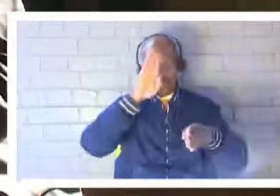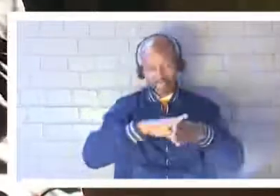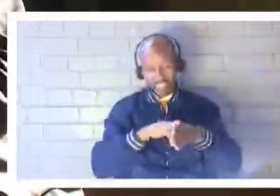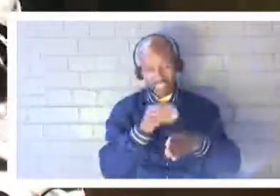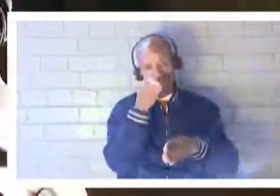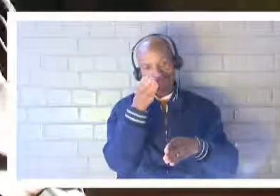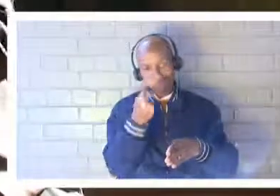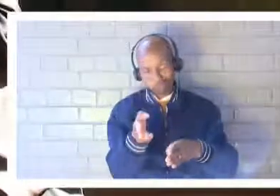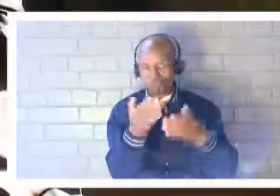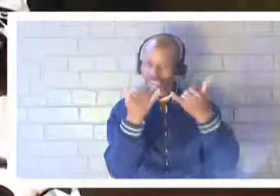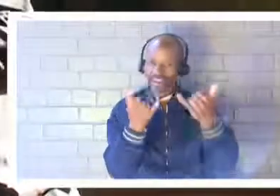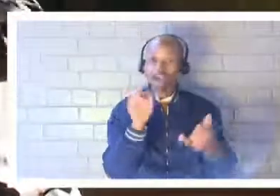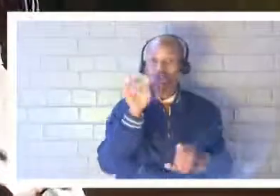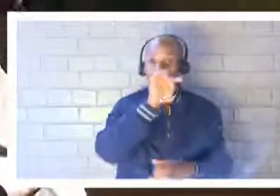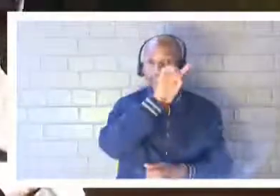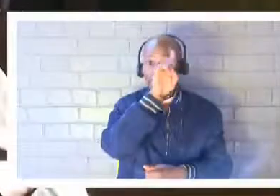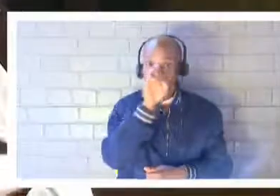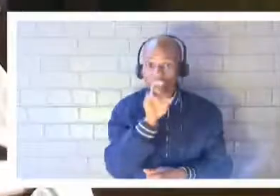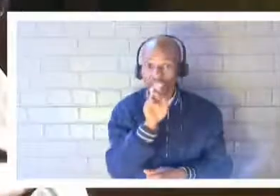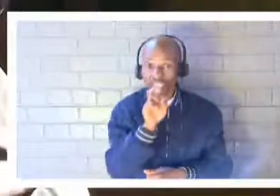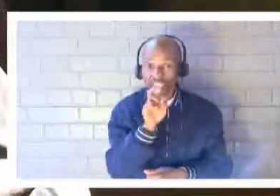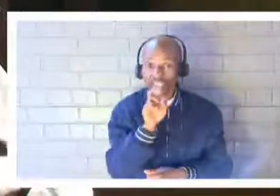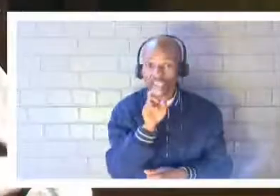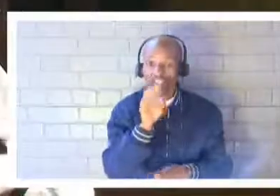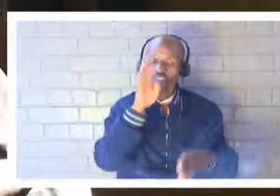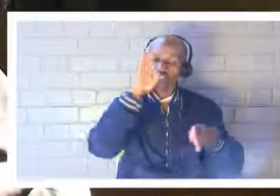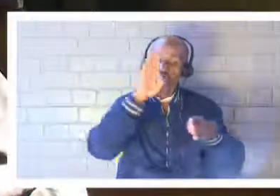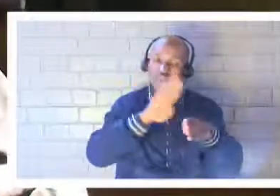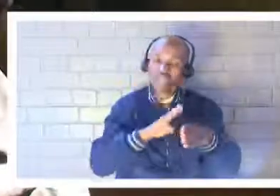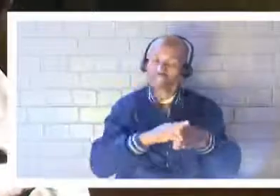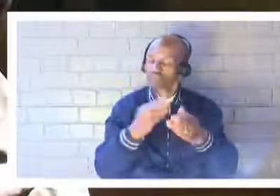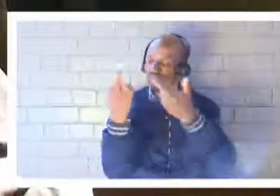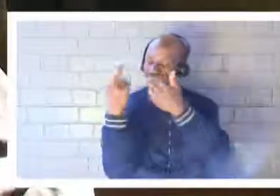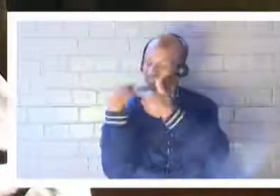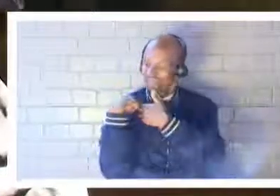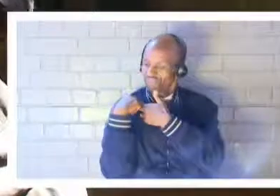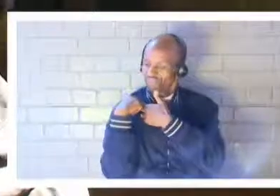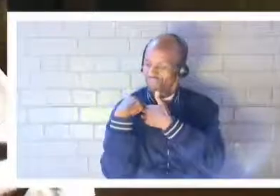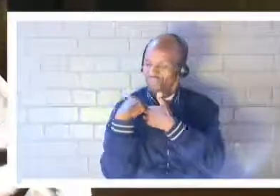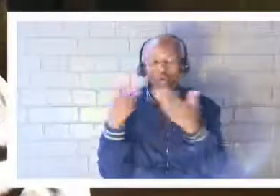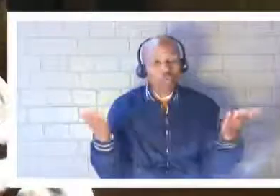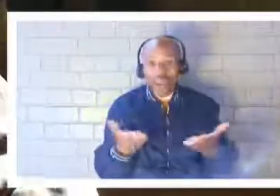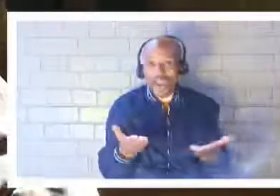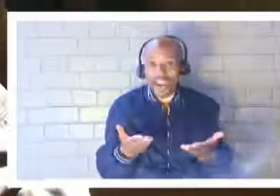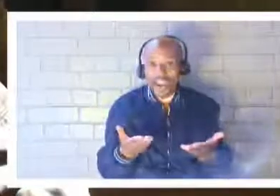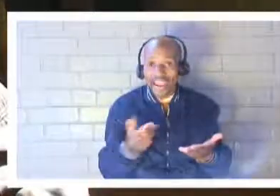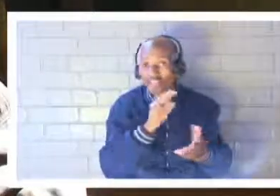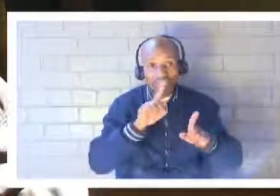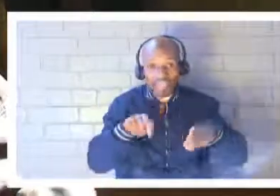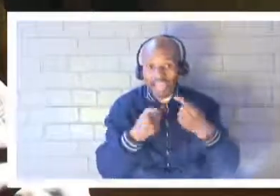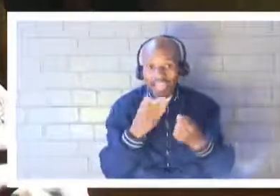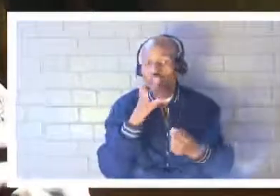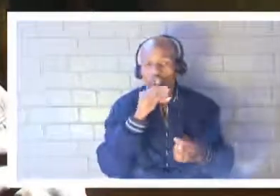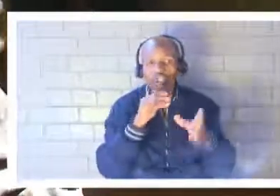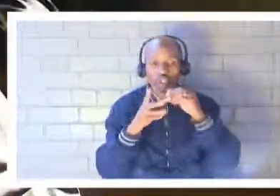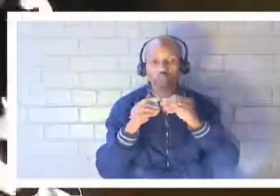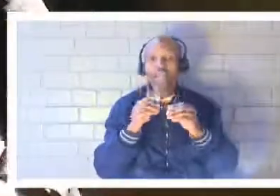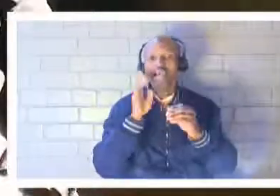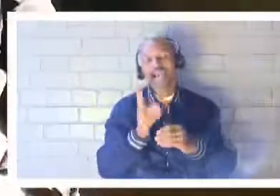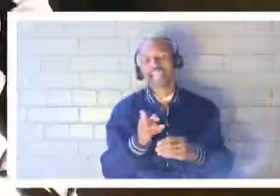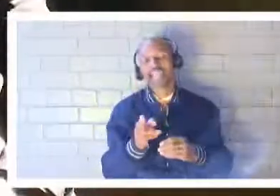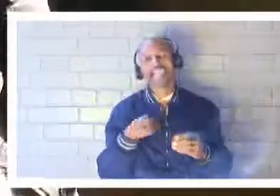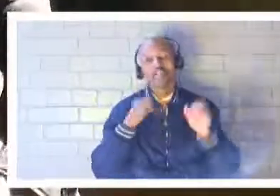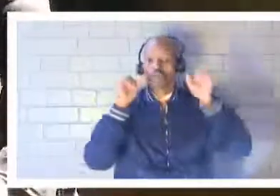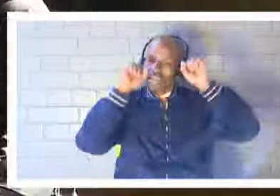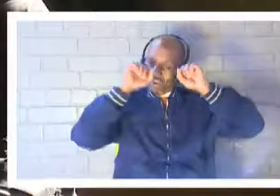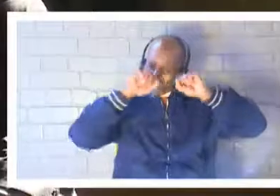that. Now the question, where is the reason for accountability not being able to talk again? Like we did